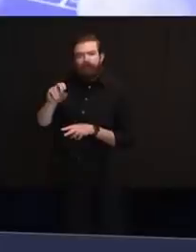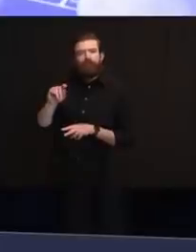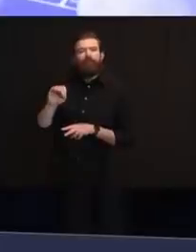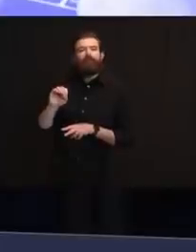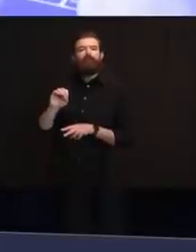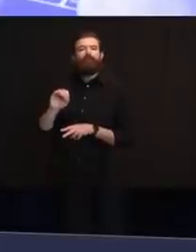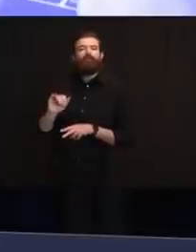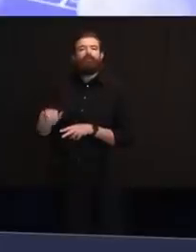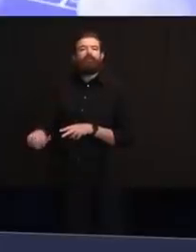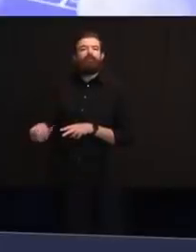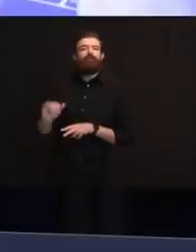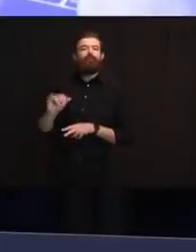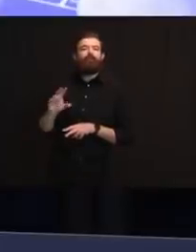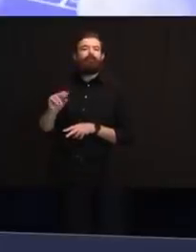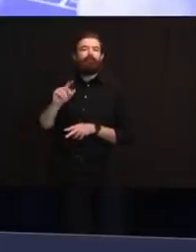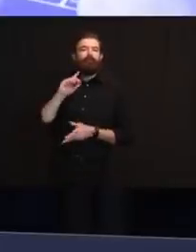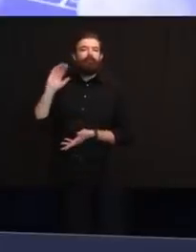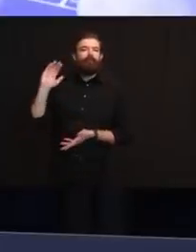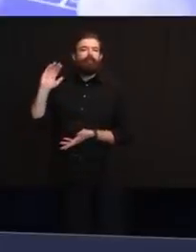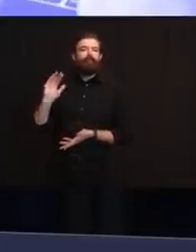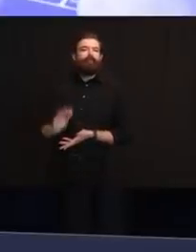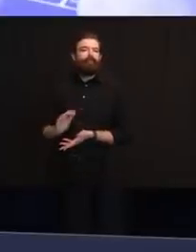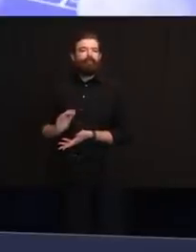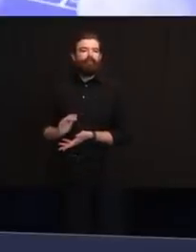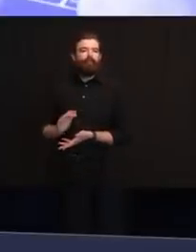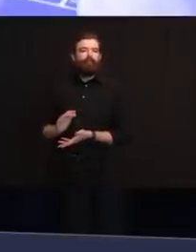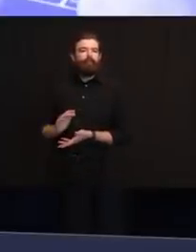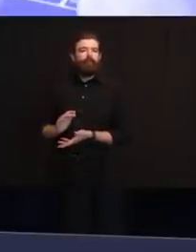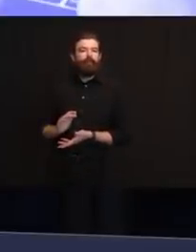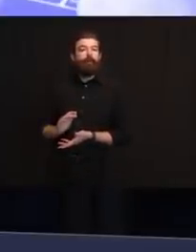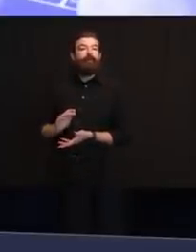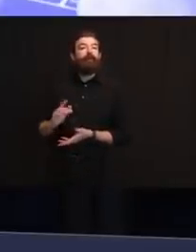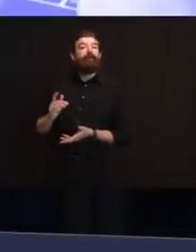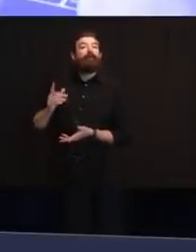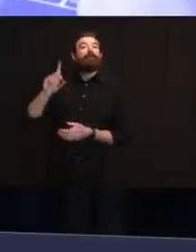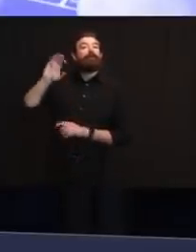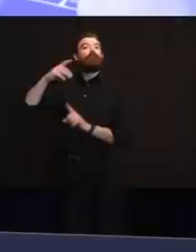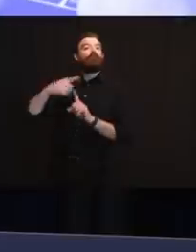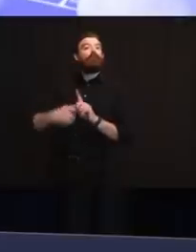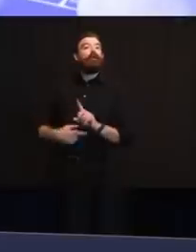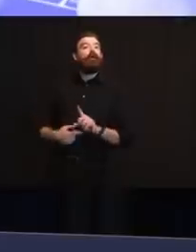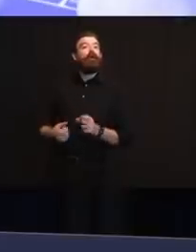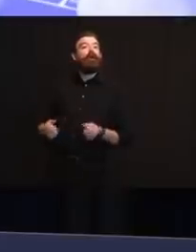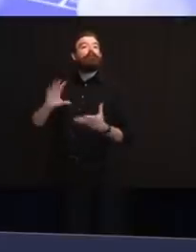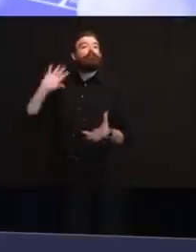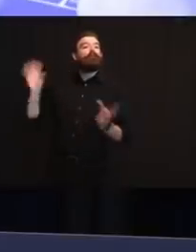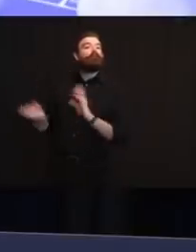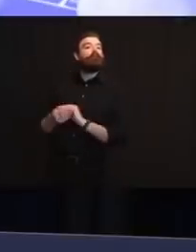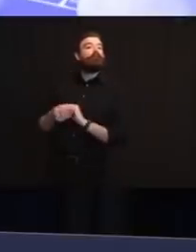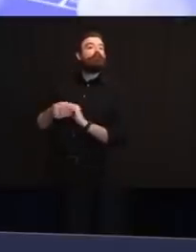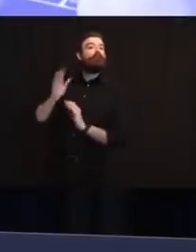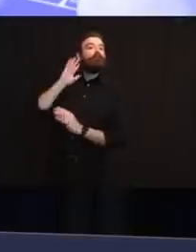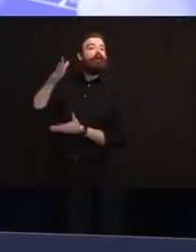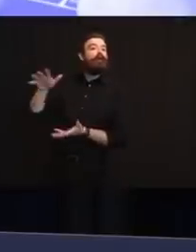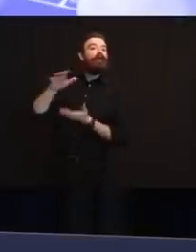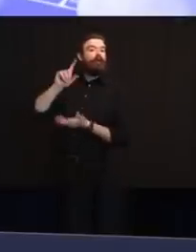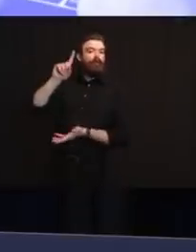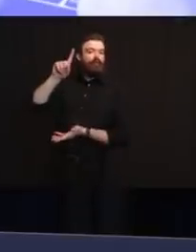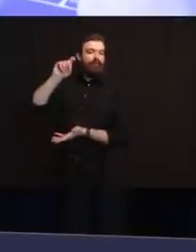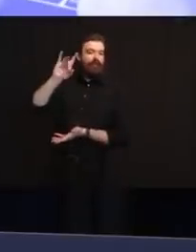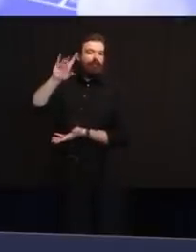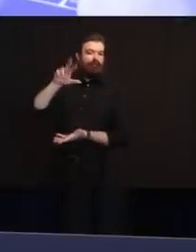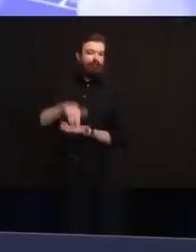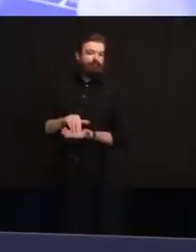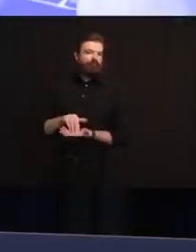system, the revised expectation from CDC is 183,300 doses,